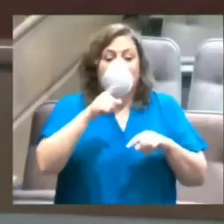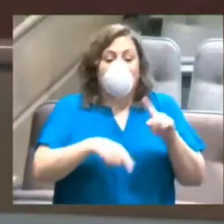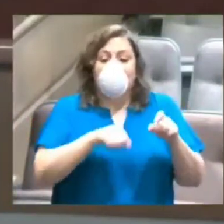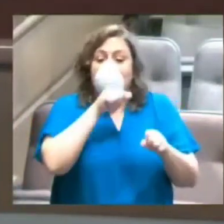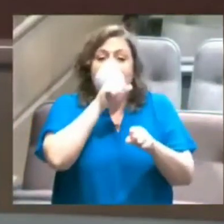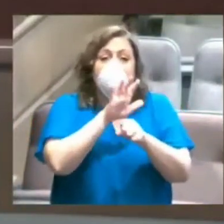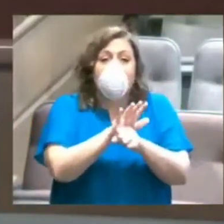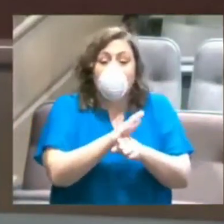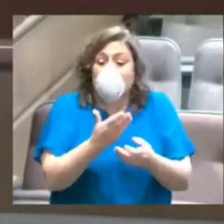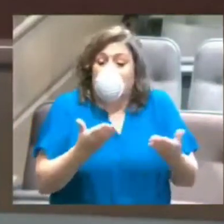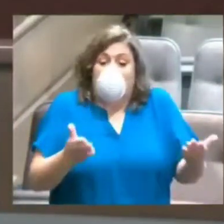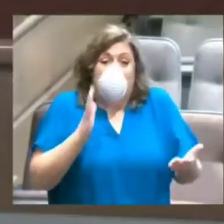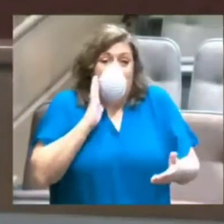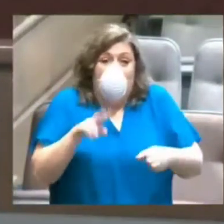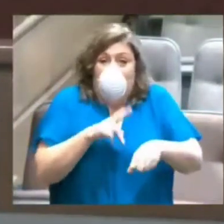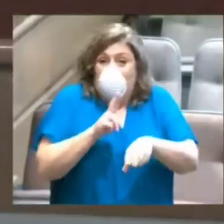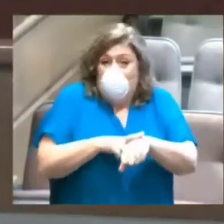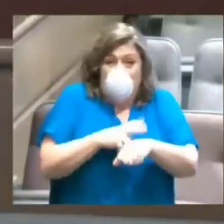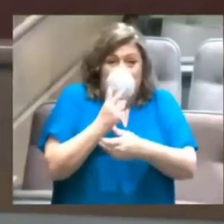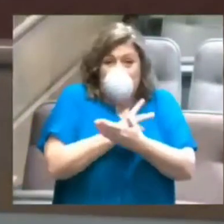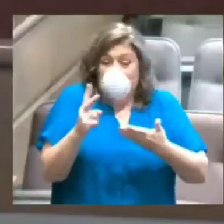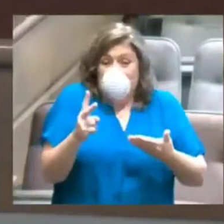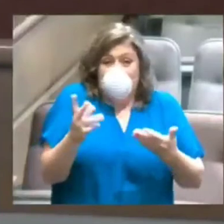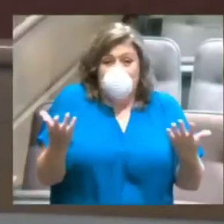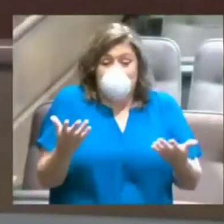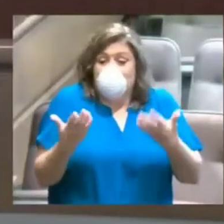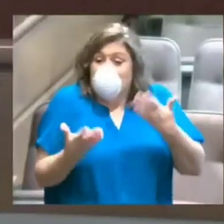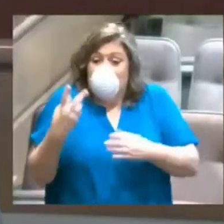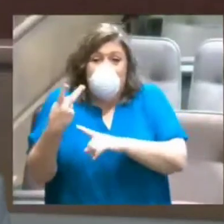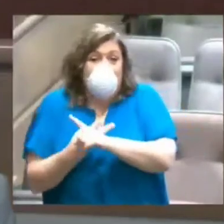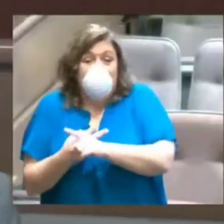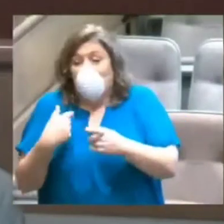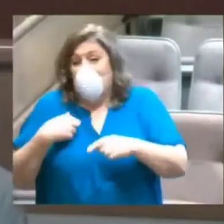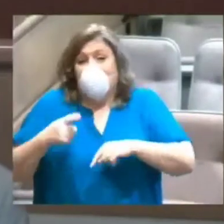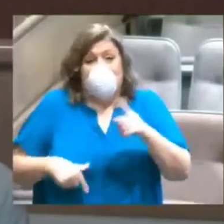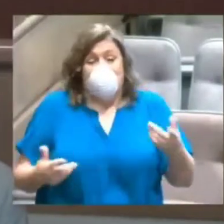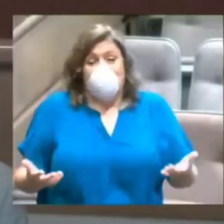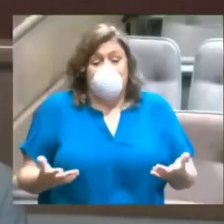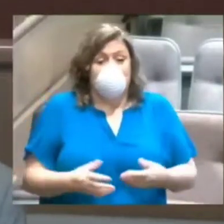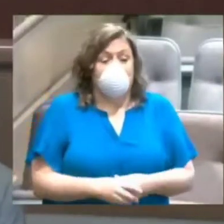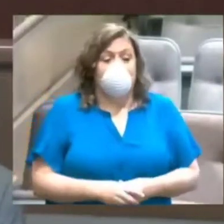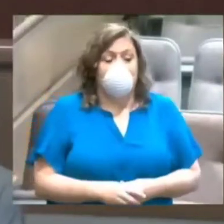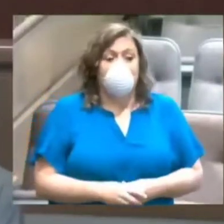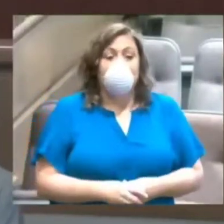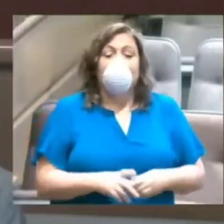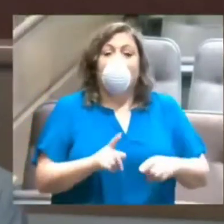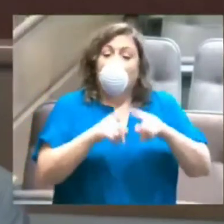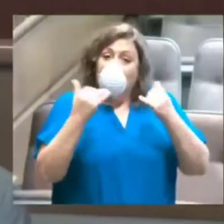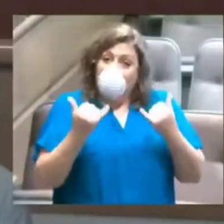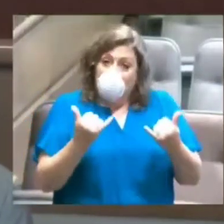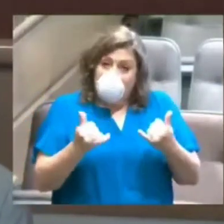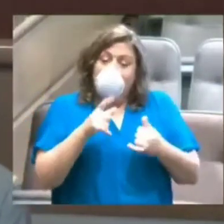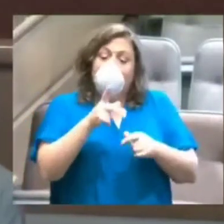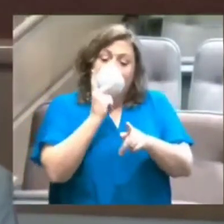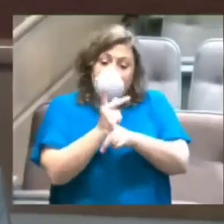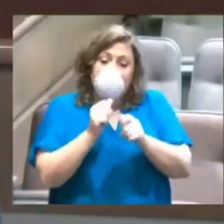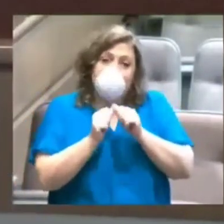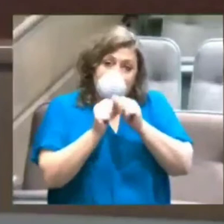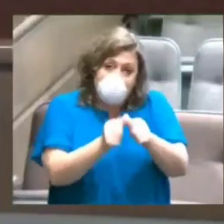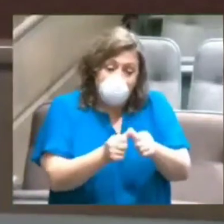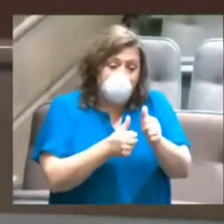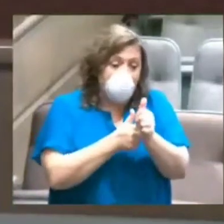be back to normal in 2 weeks or even 2 months. In the meantime, follow the instructions you have heard